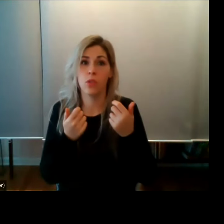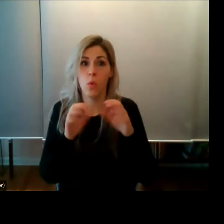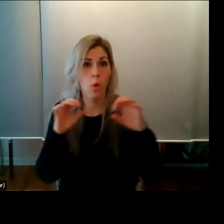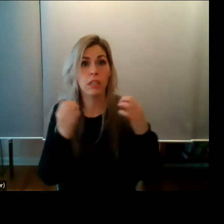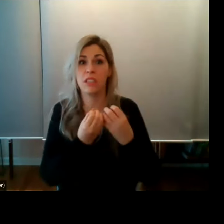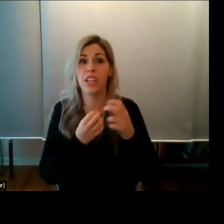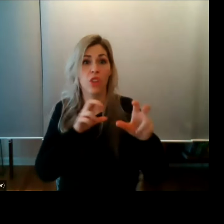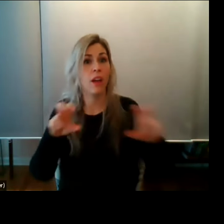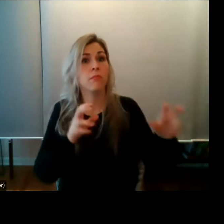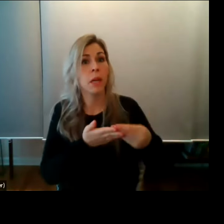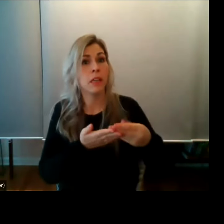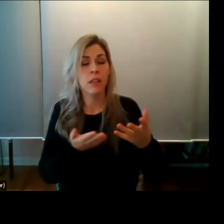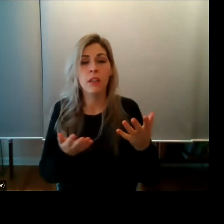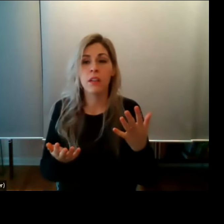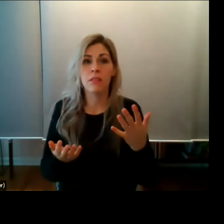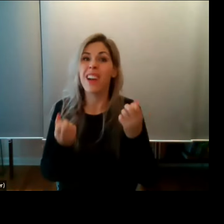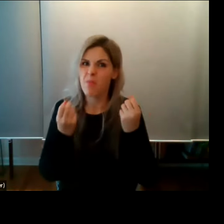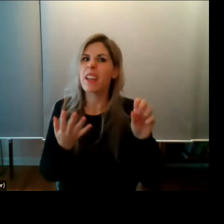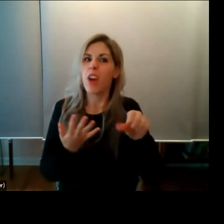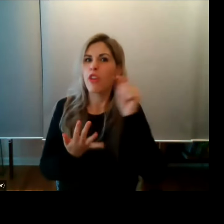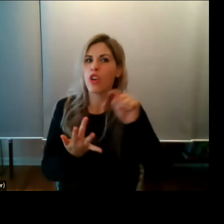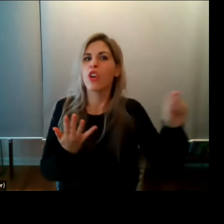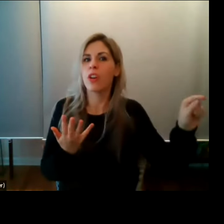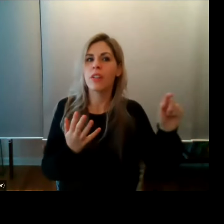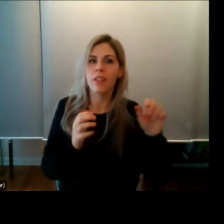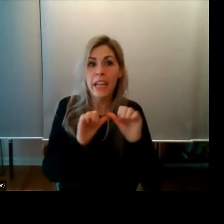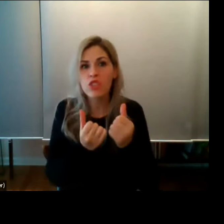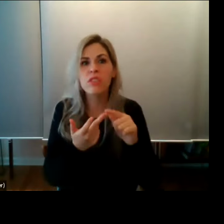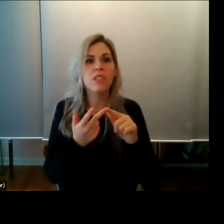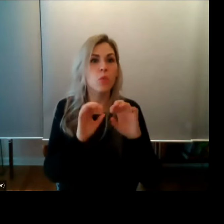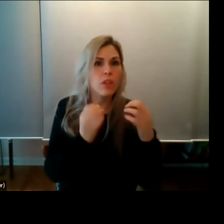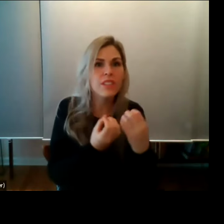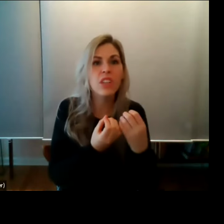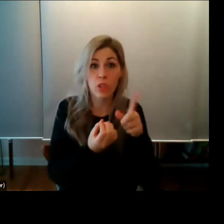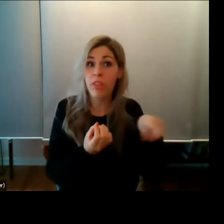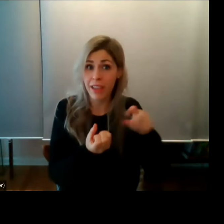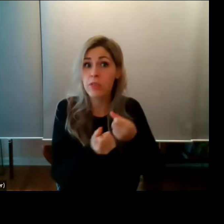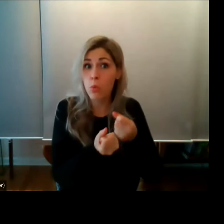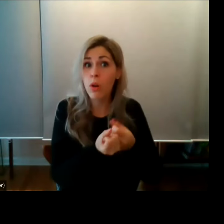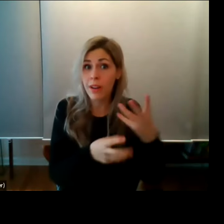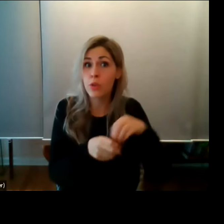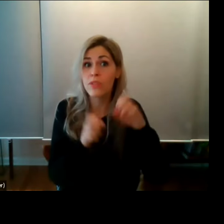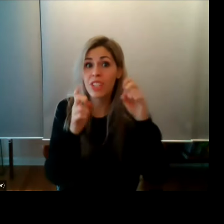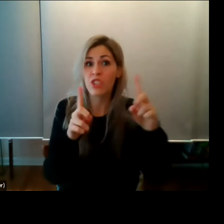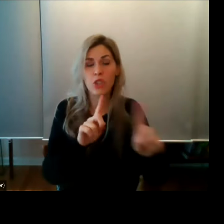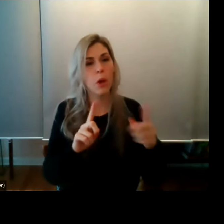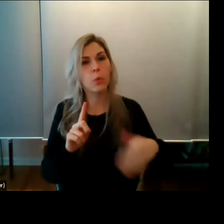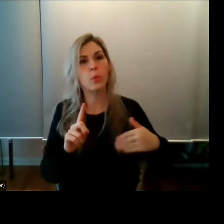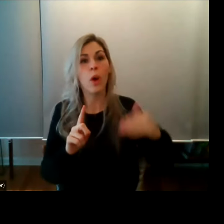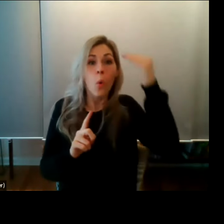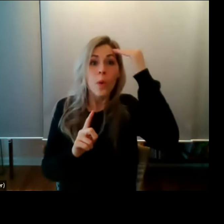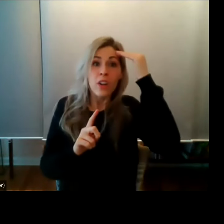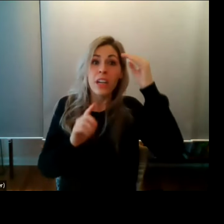funding organization, and many others to support inclusive education. However, the emphasis on awareness raising